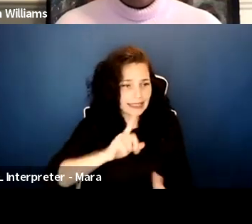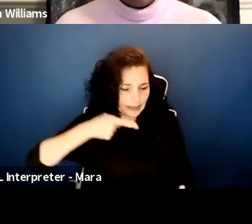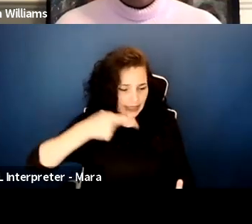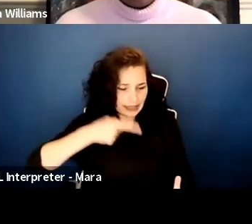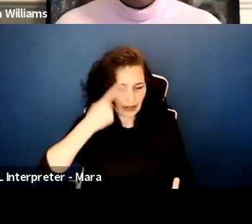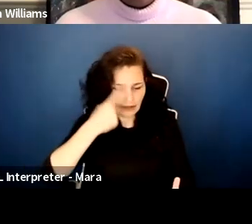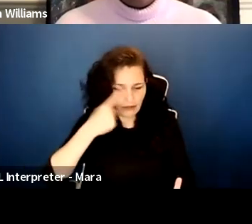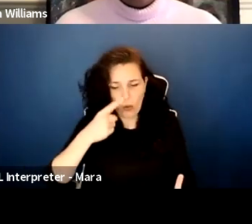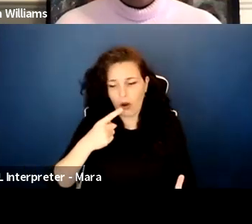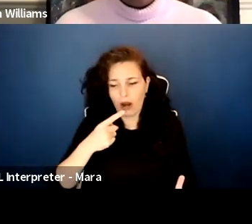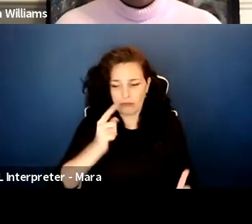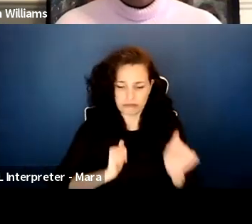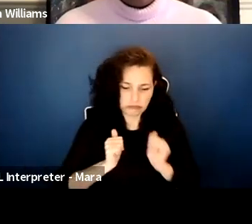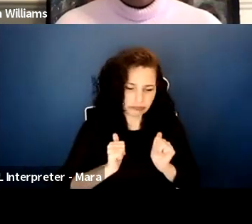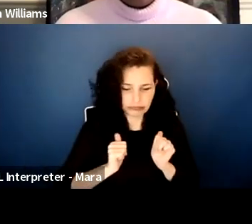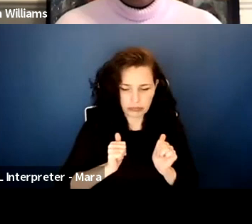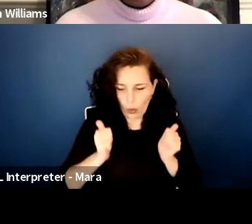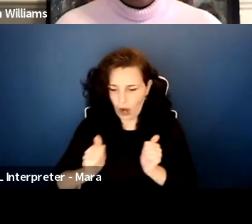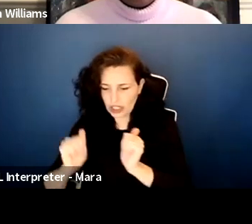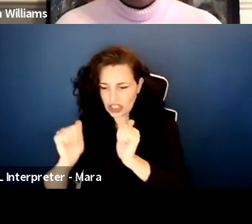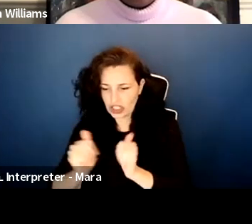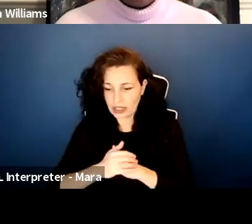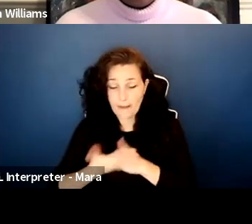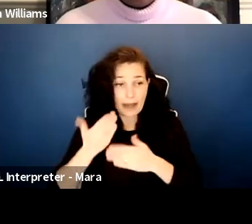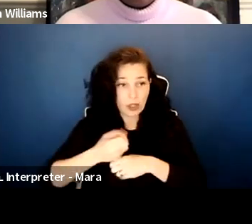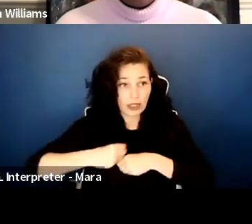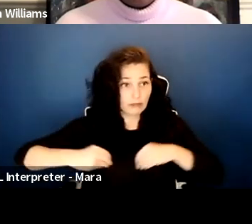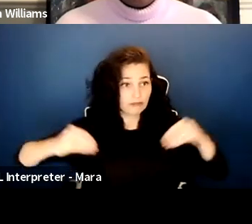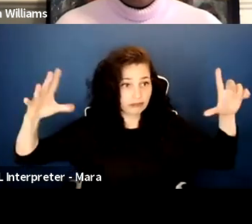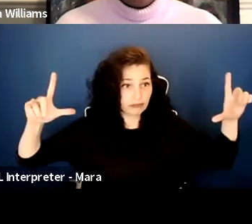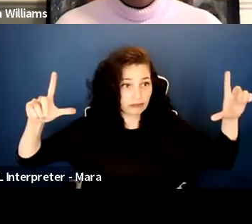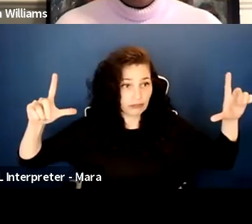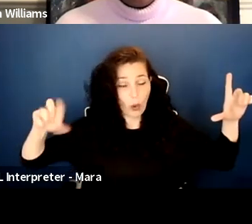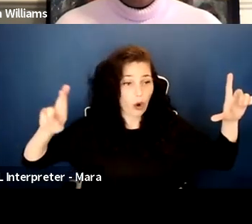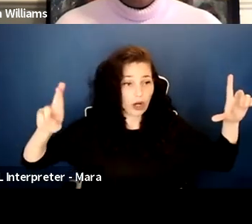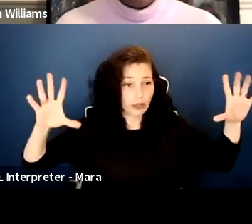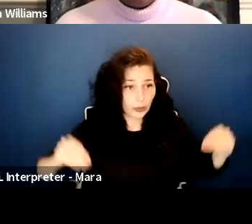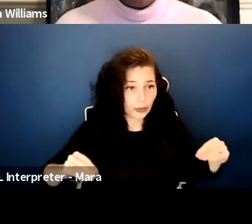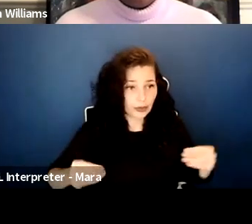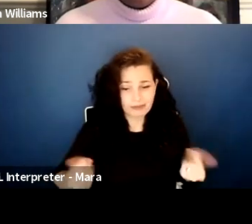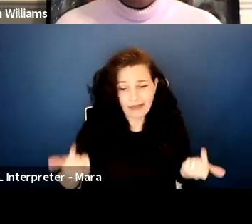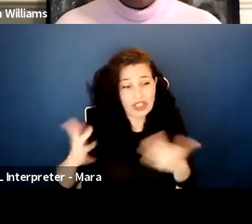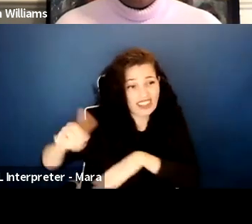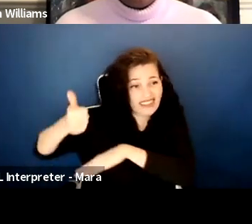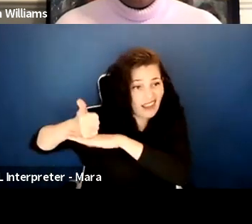quickly go up or come down, or it just lives up a little corner of your home, your space